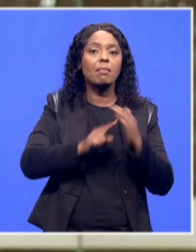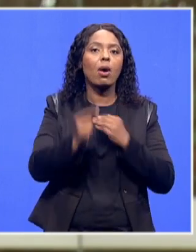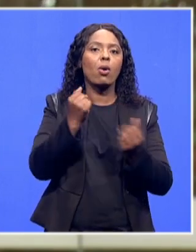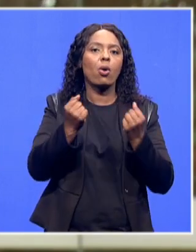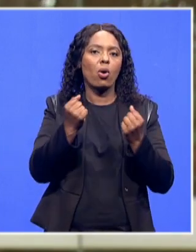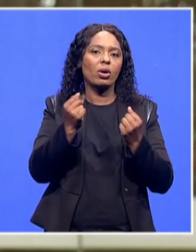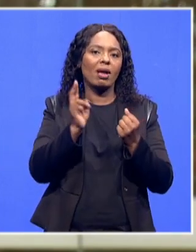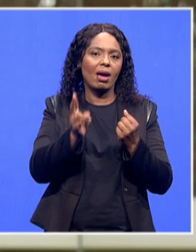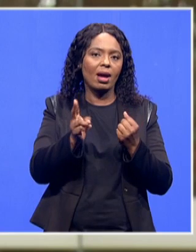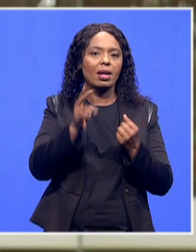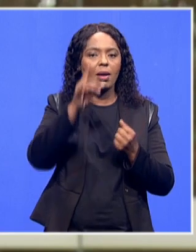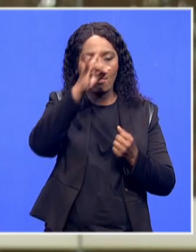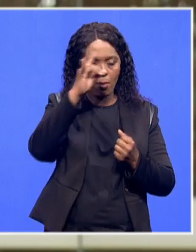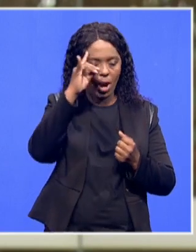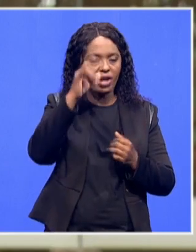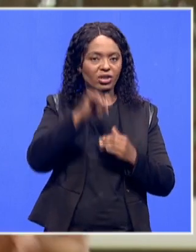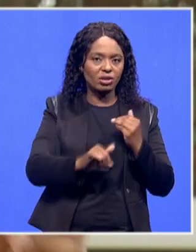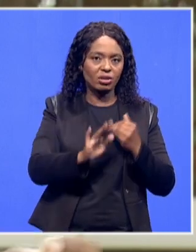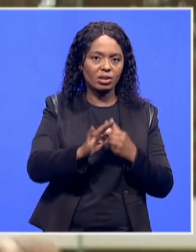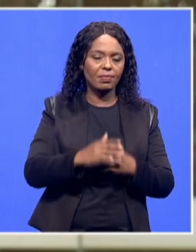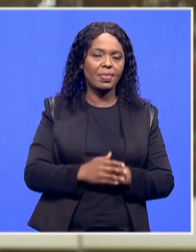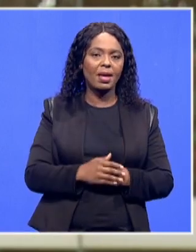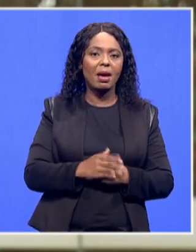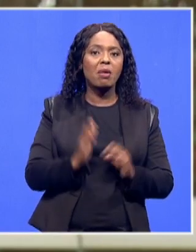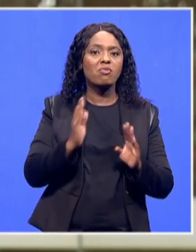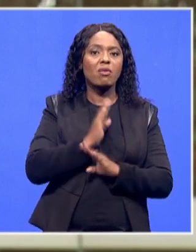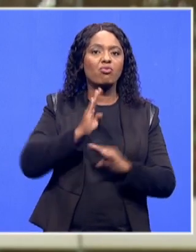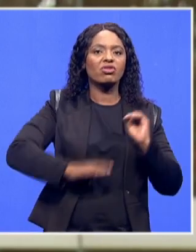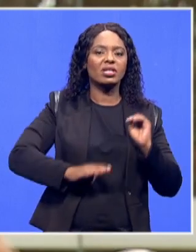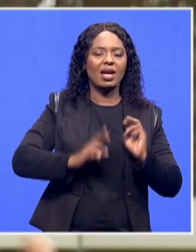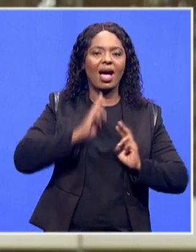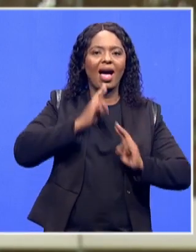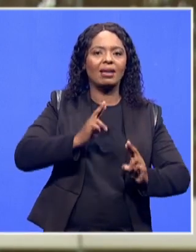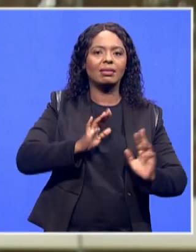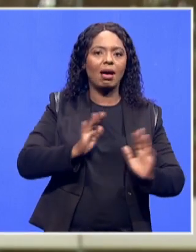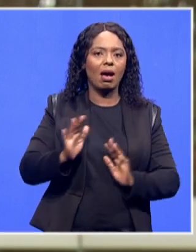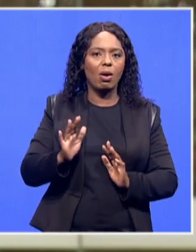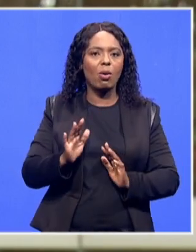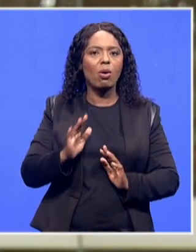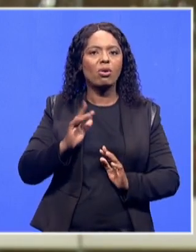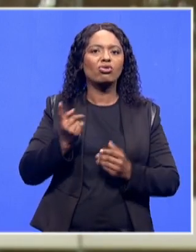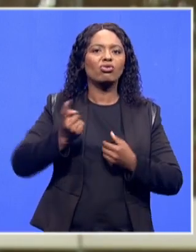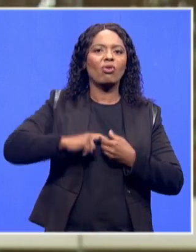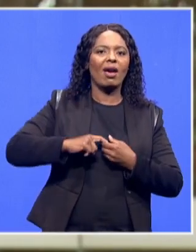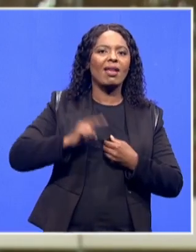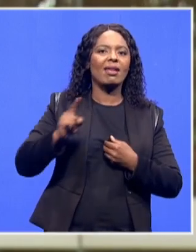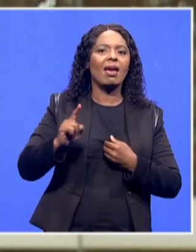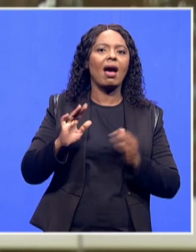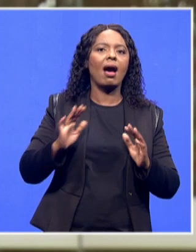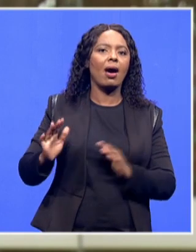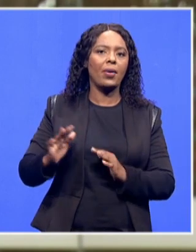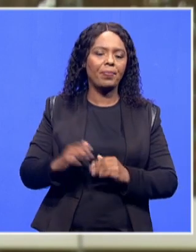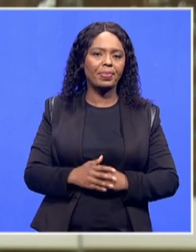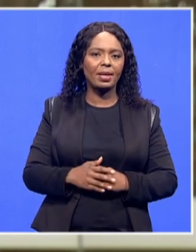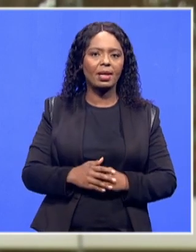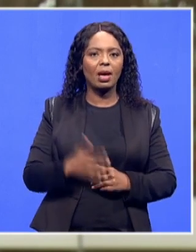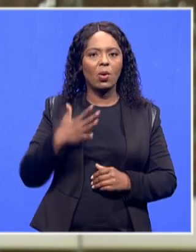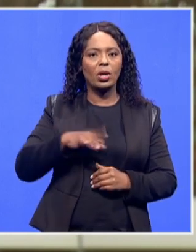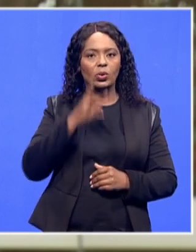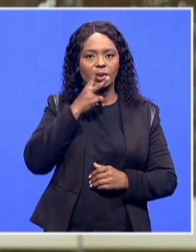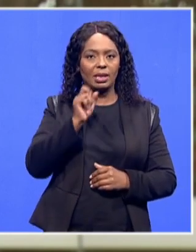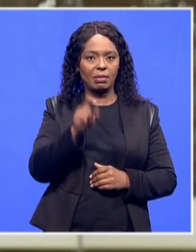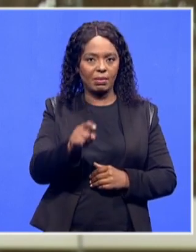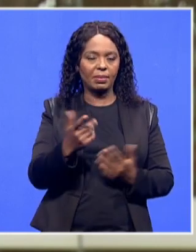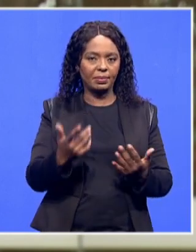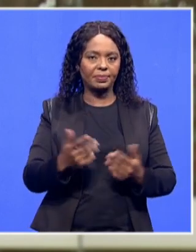the private prosecution team will answer to that, to say why have they joined her in. That's what I will see in March.